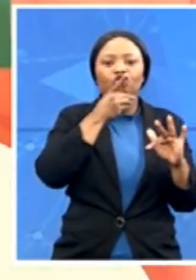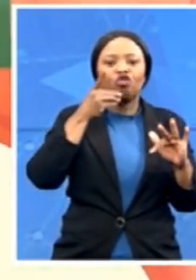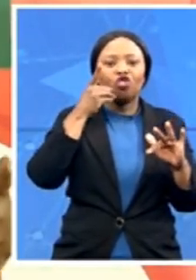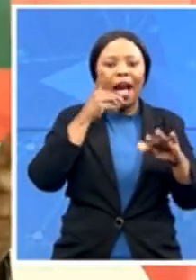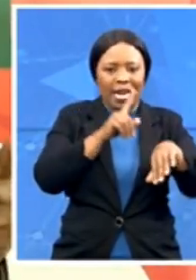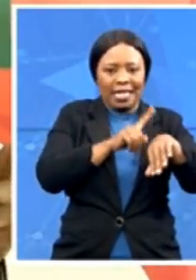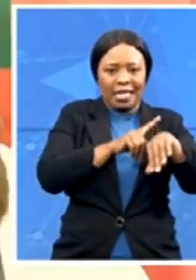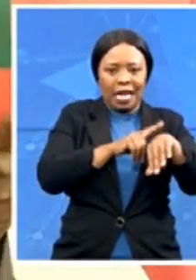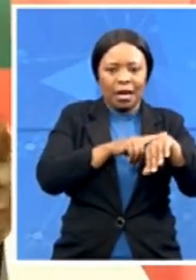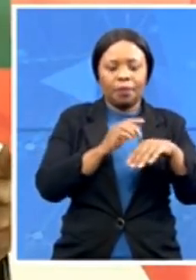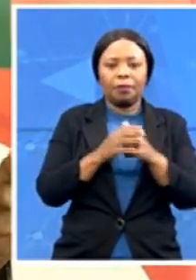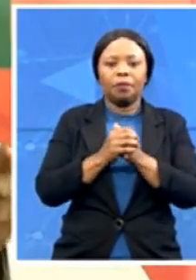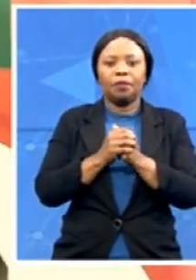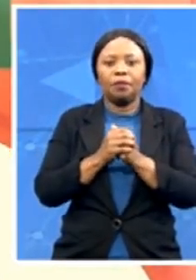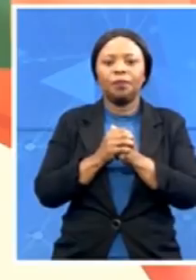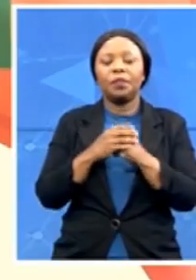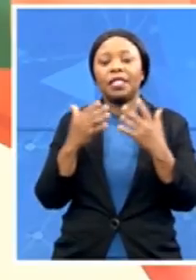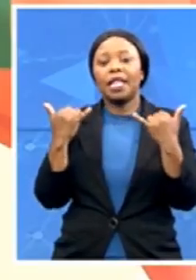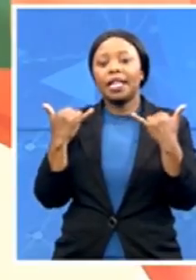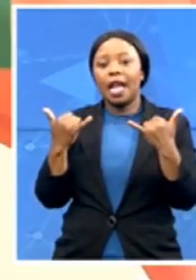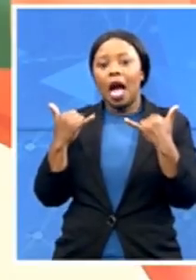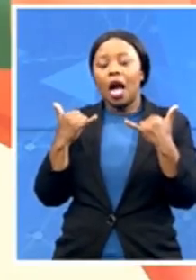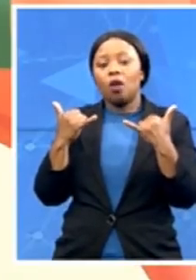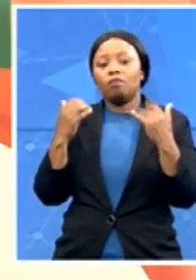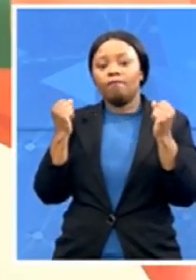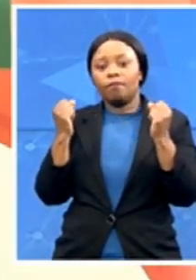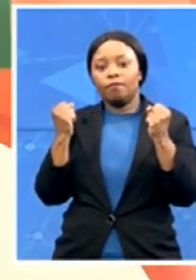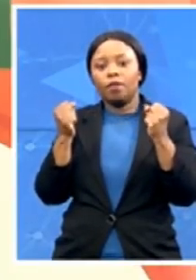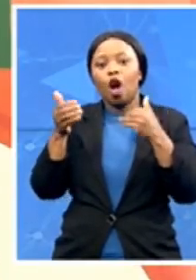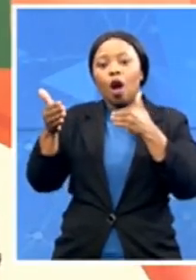iclose kakhulu kubantu abahlala ezilalini.